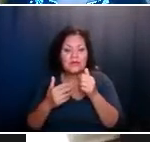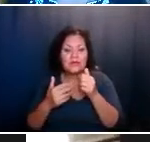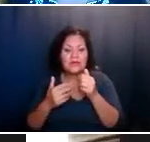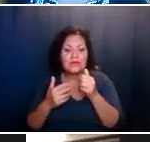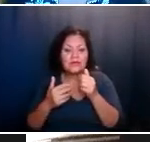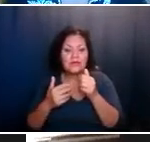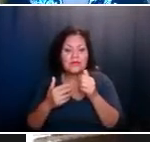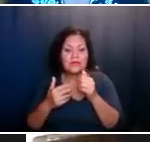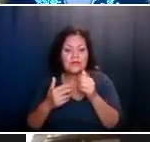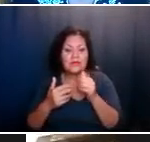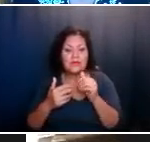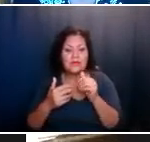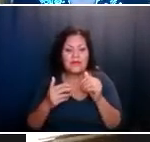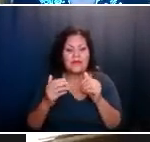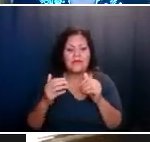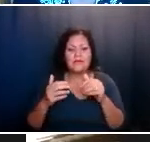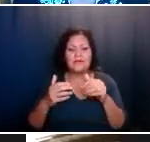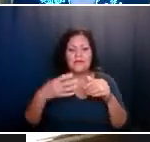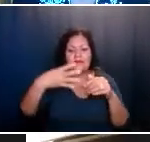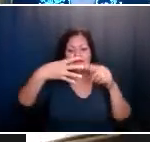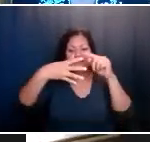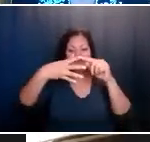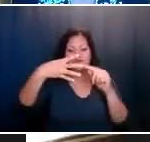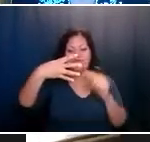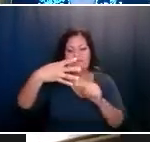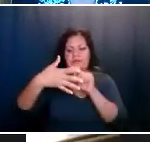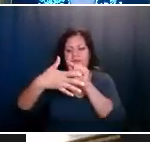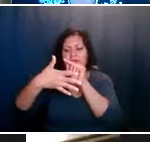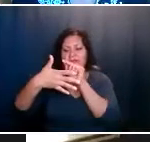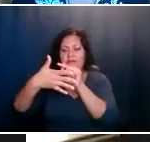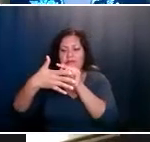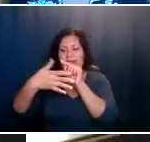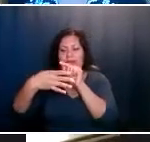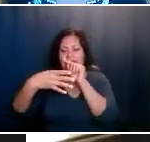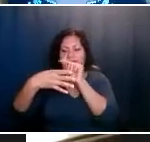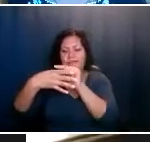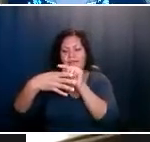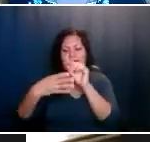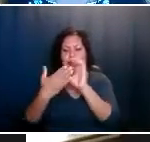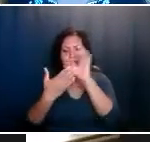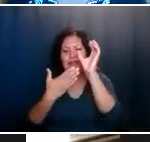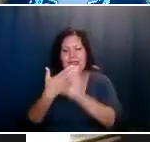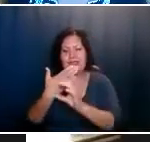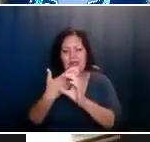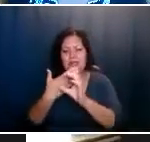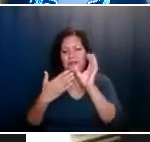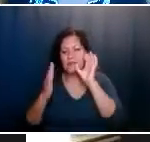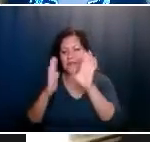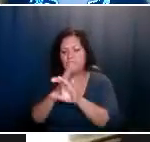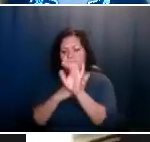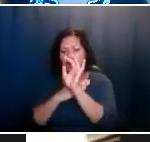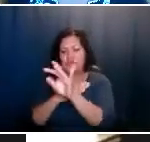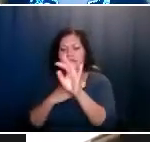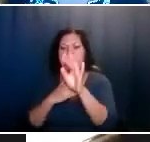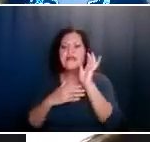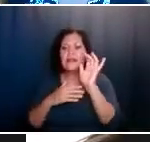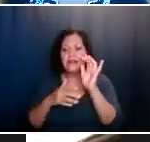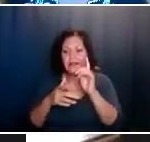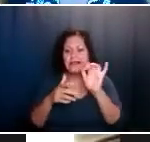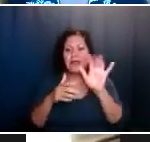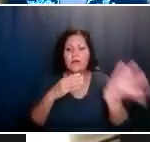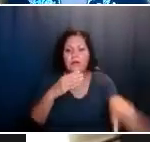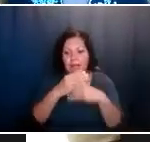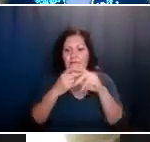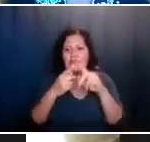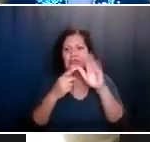calendar button right here, and that's going to add it to your agenda. Again, I would